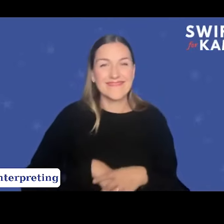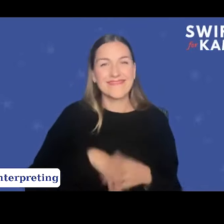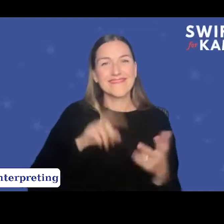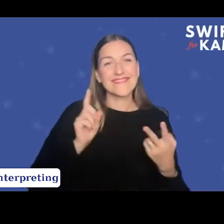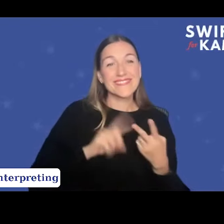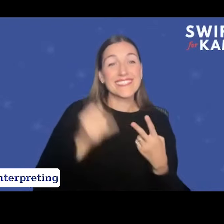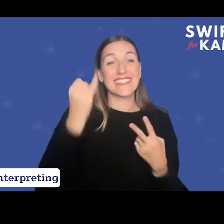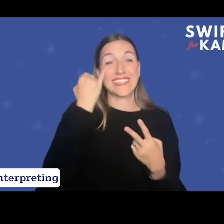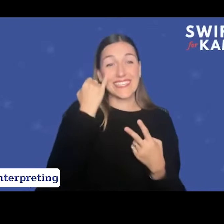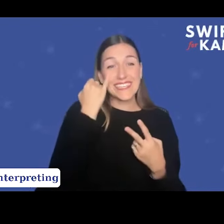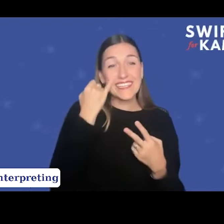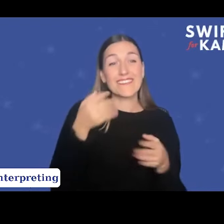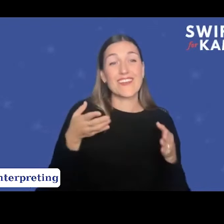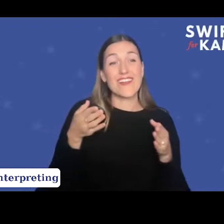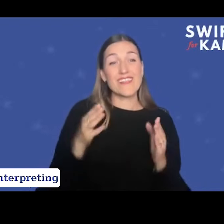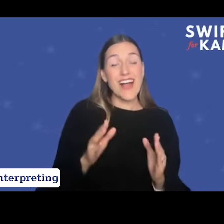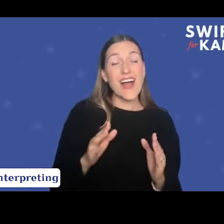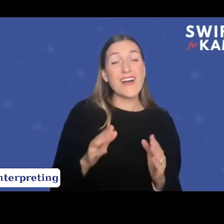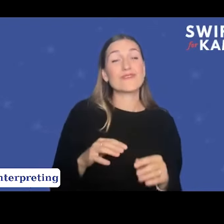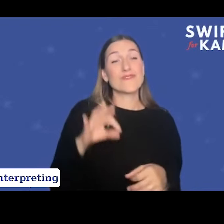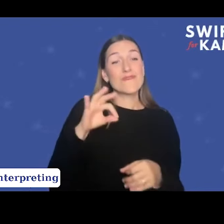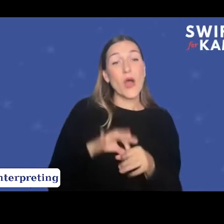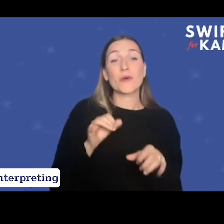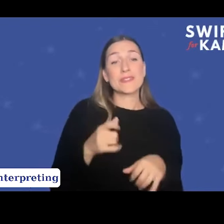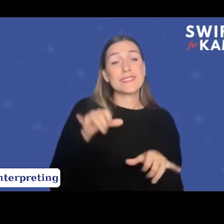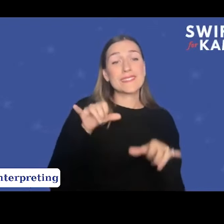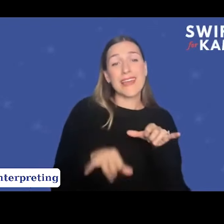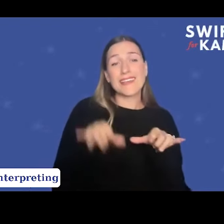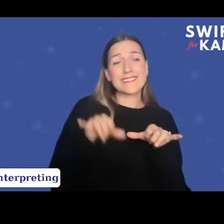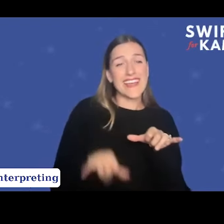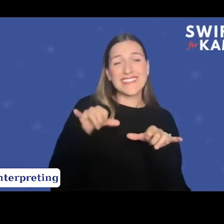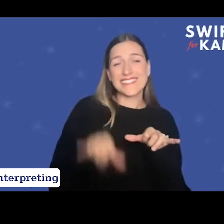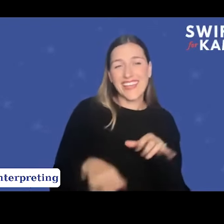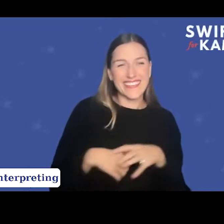If you're allowed to vote, stay, stay, stay. Good one.